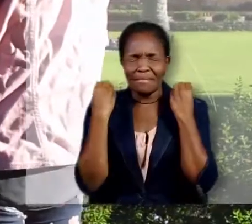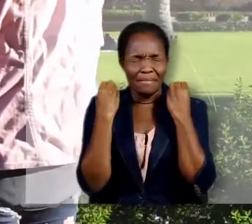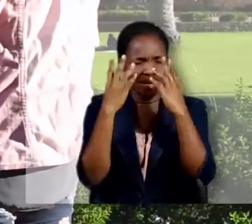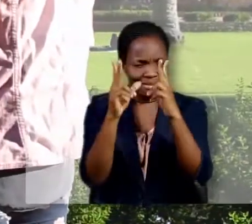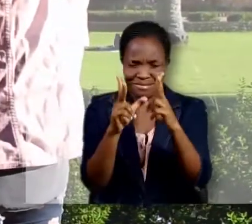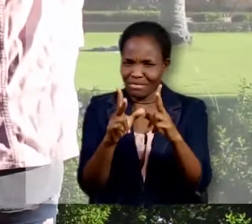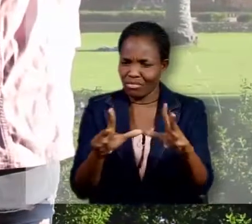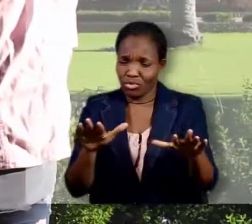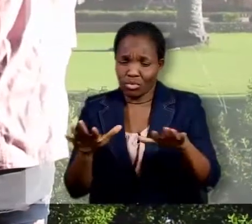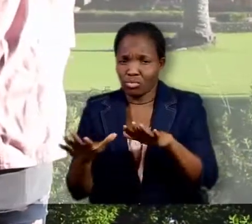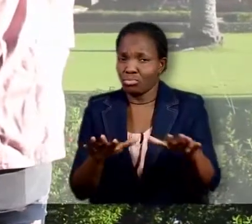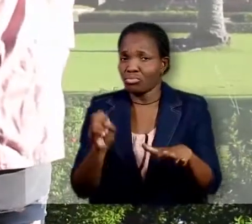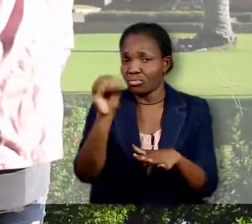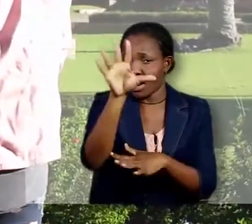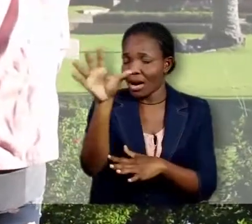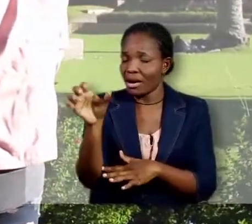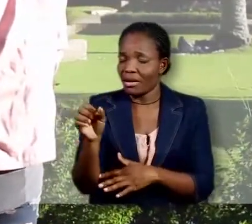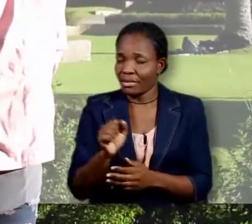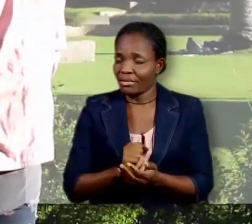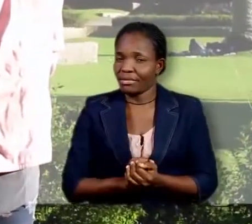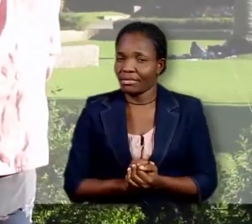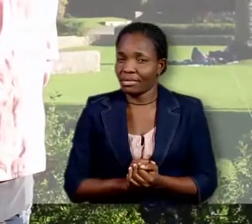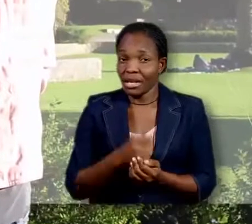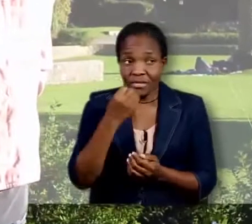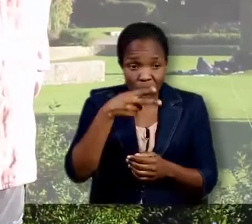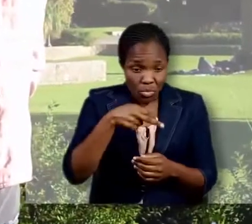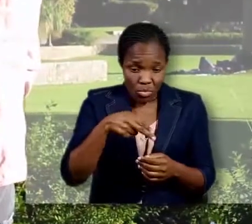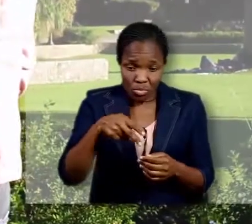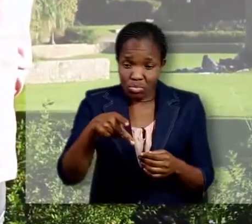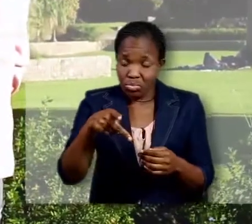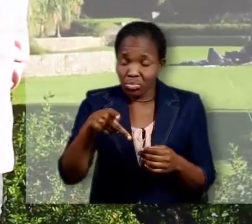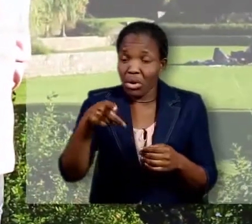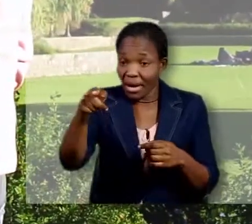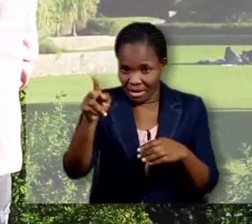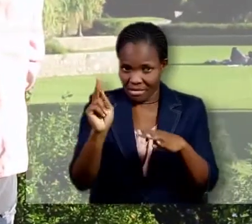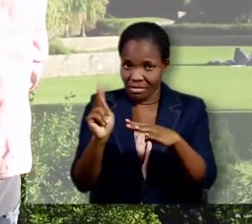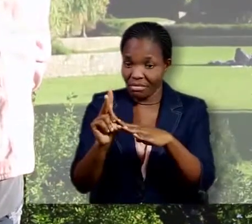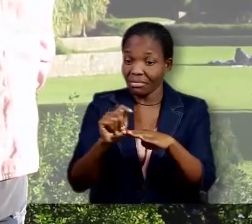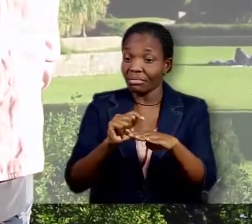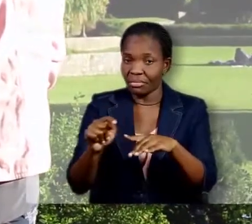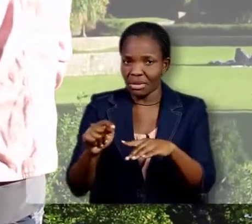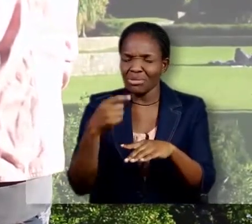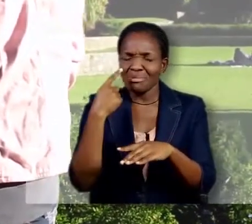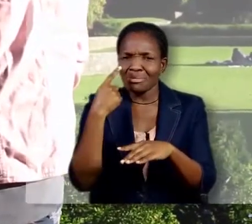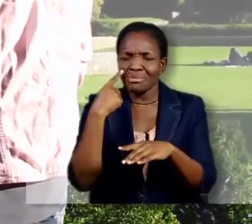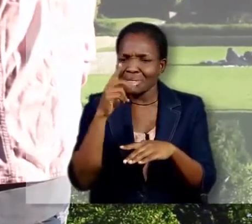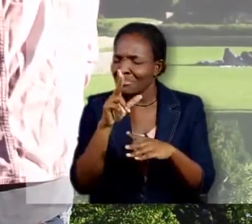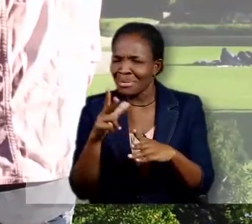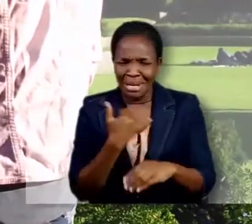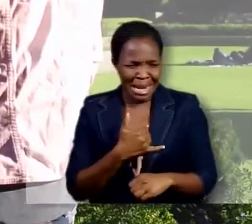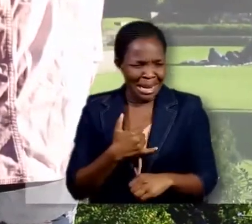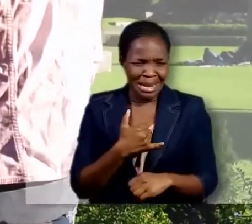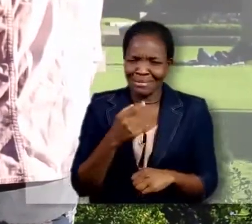suffering in Africa. Now, if you walk down to Katutura there, you can find people, they are living in abject